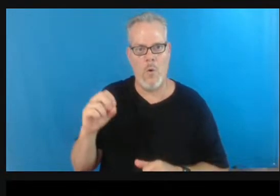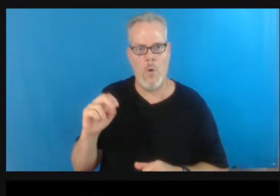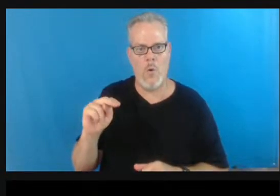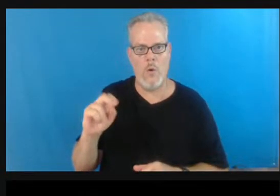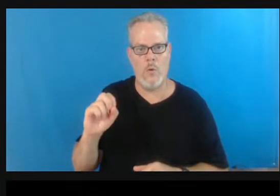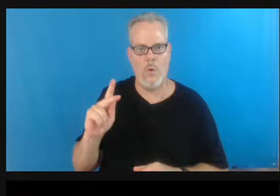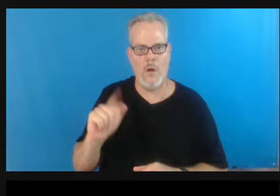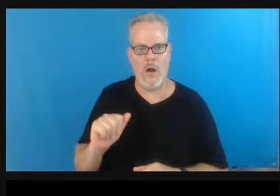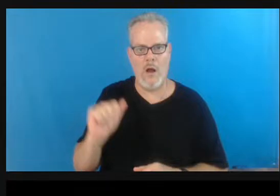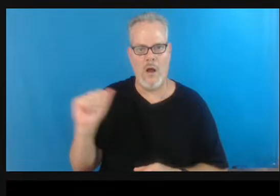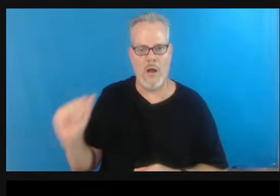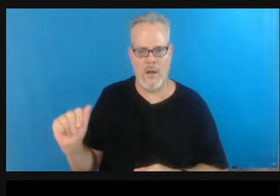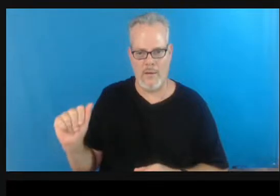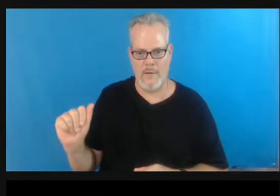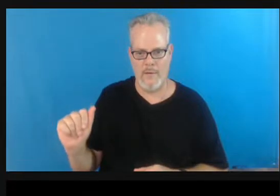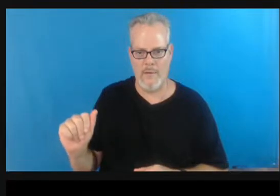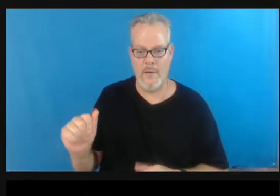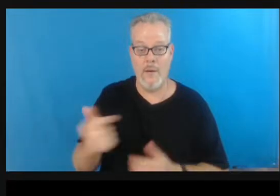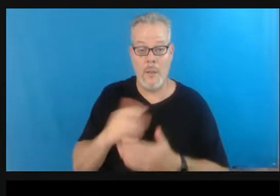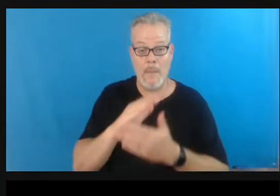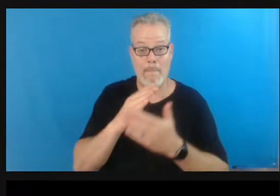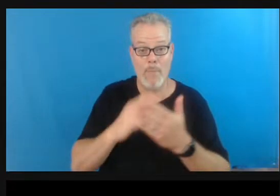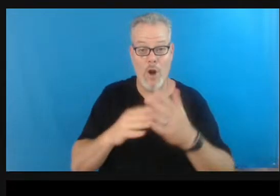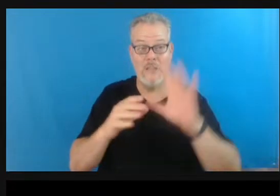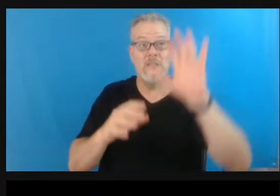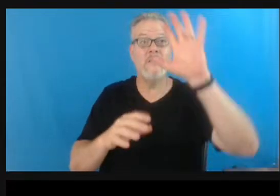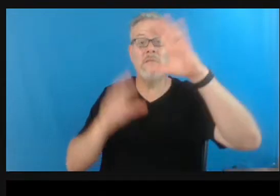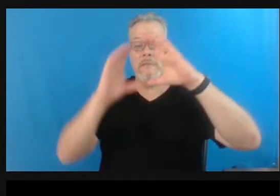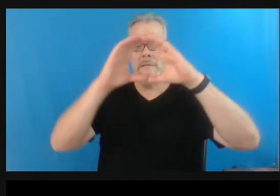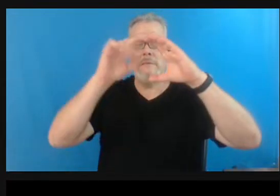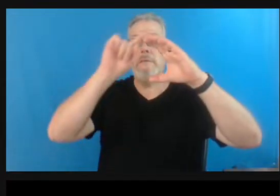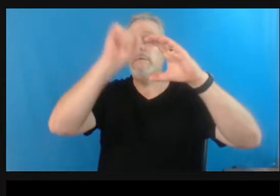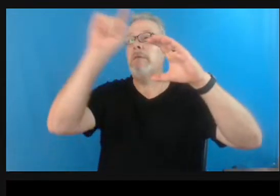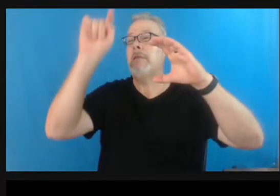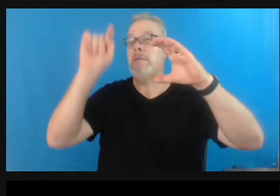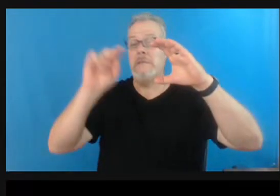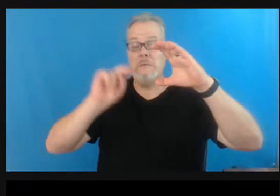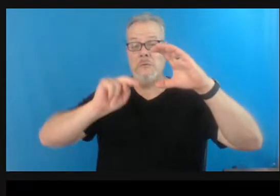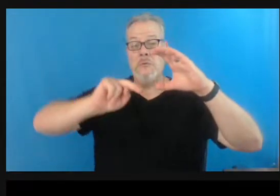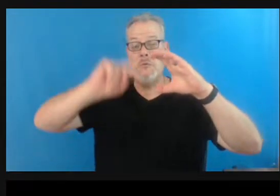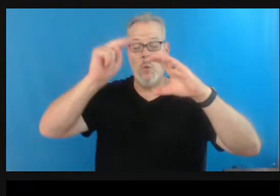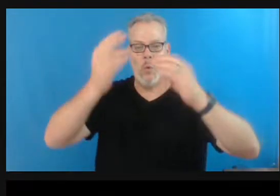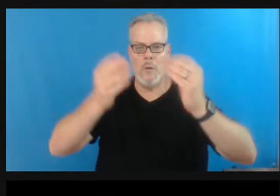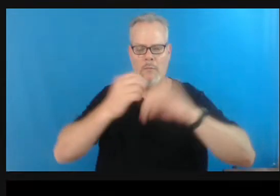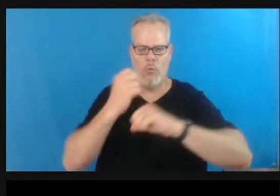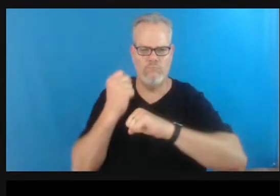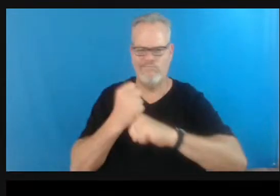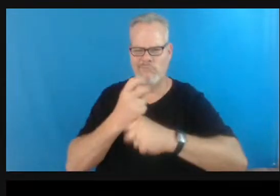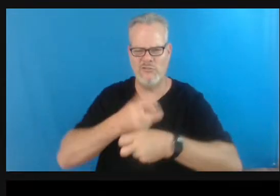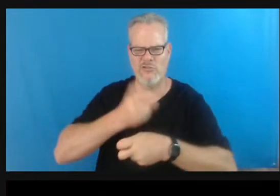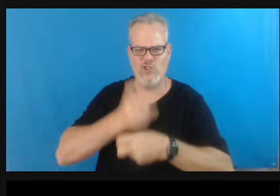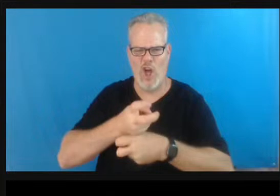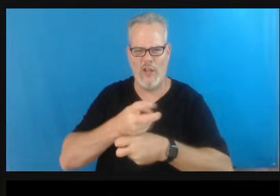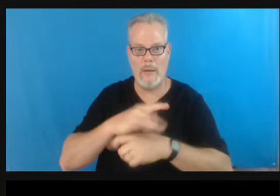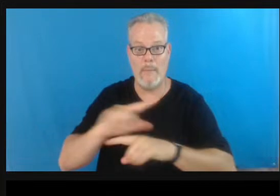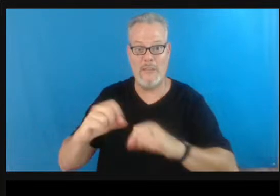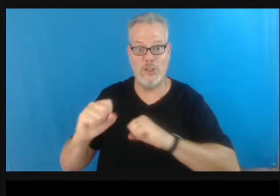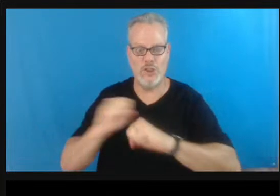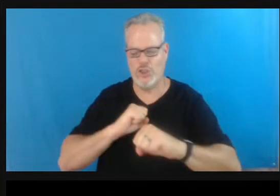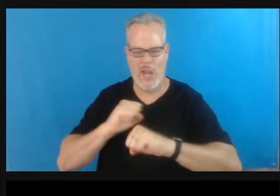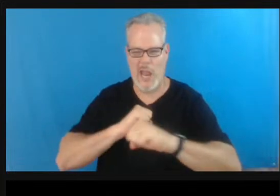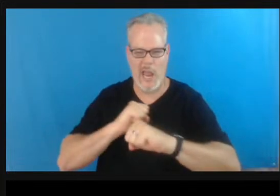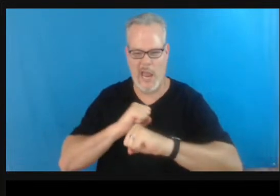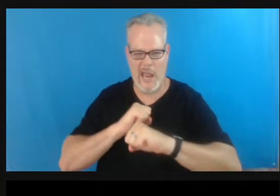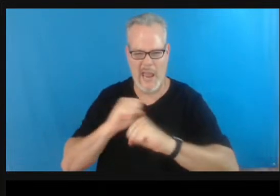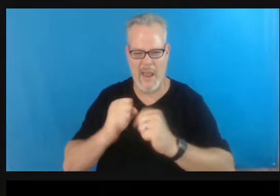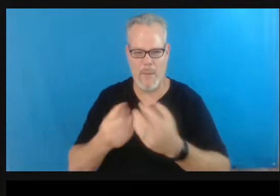So these parts of the island over here that are a little bit more solid, they actually shake a little bit better